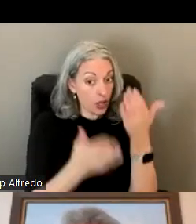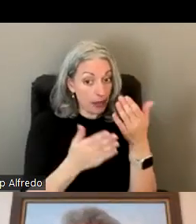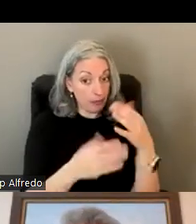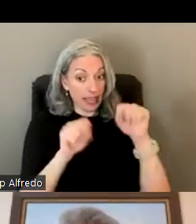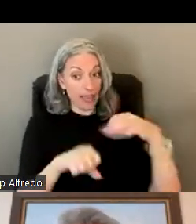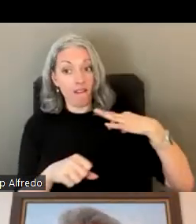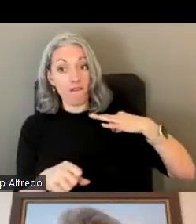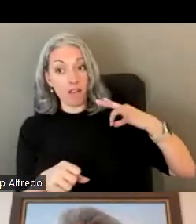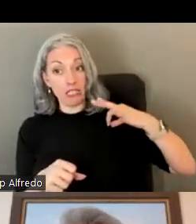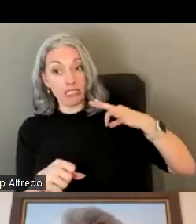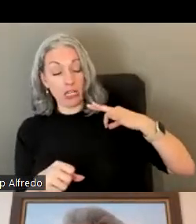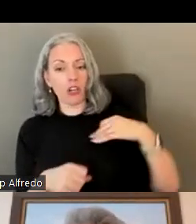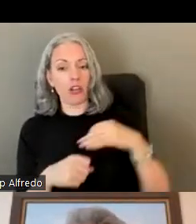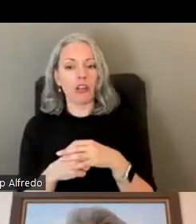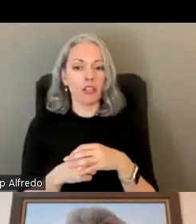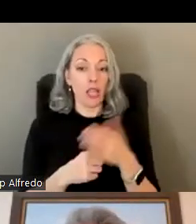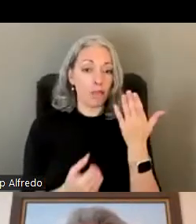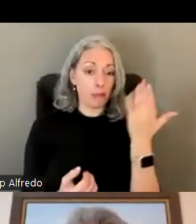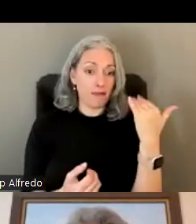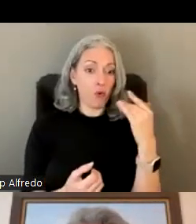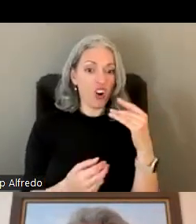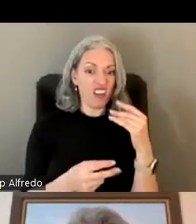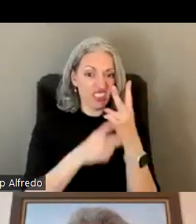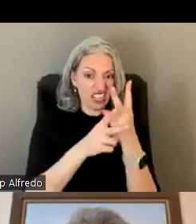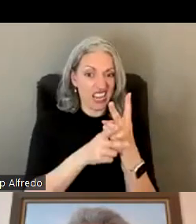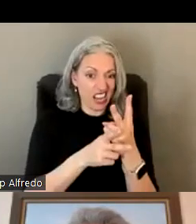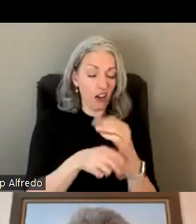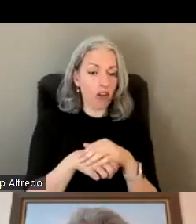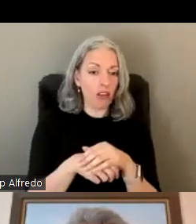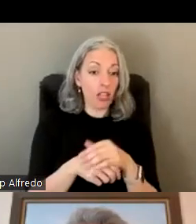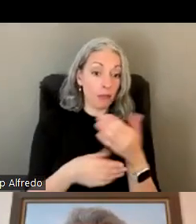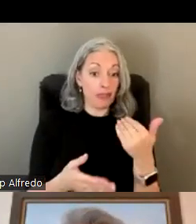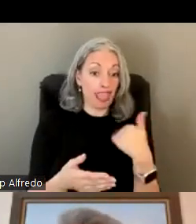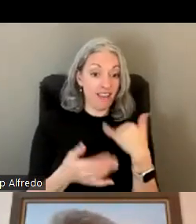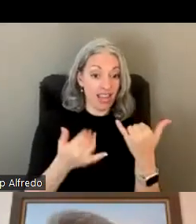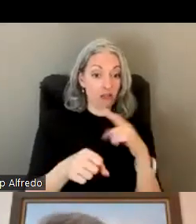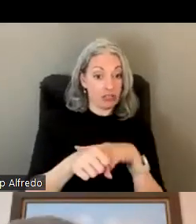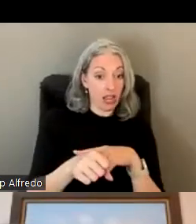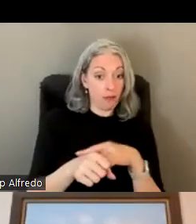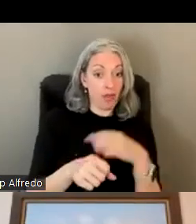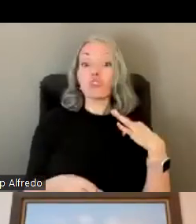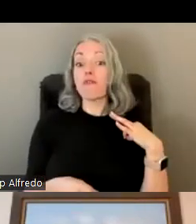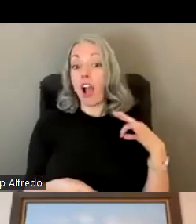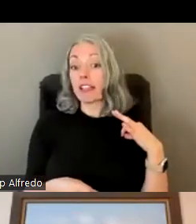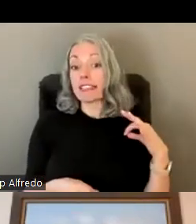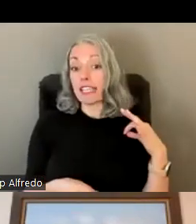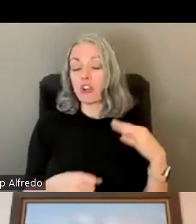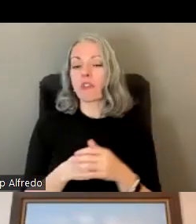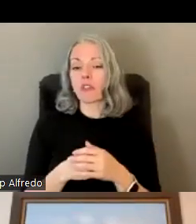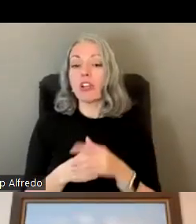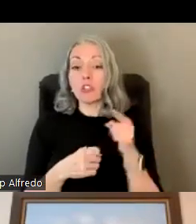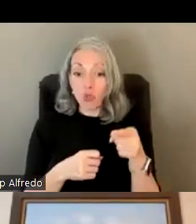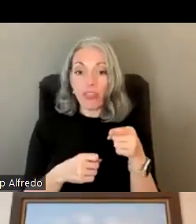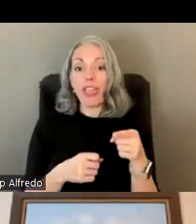volunteer, perhaps they would be former caregivers, who would have the time to be able to volunteer, who would, so that